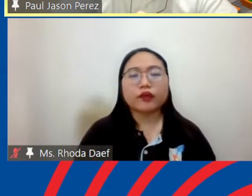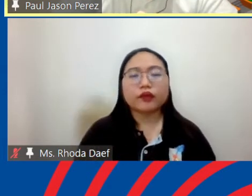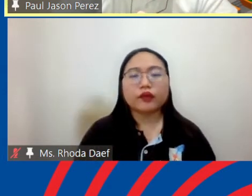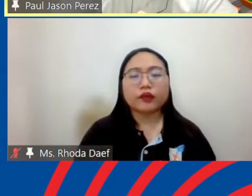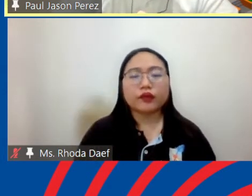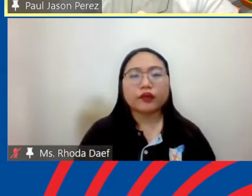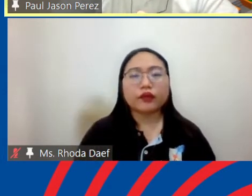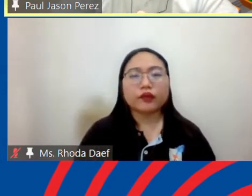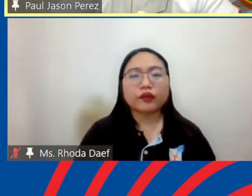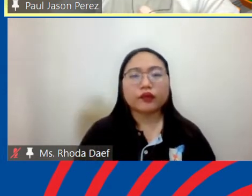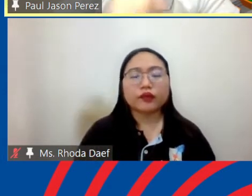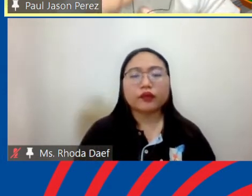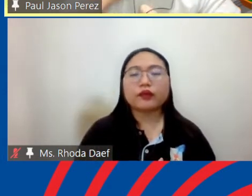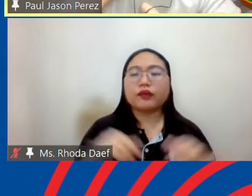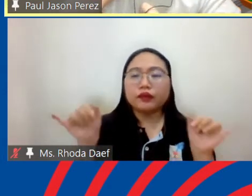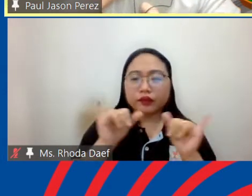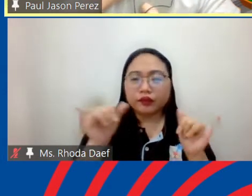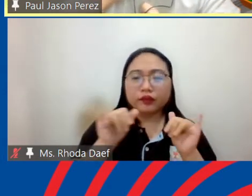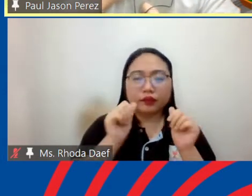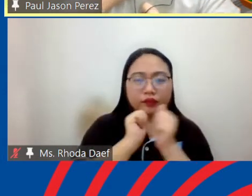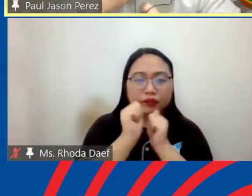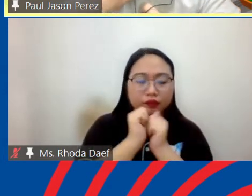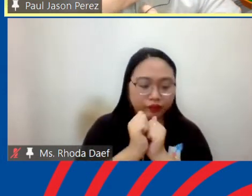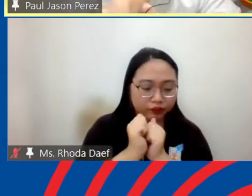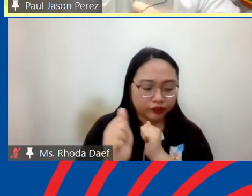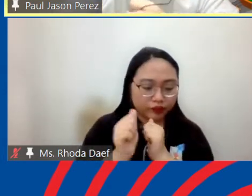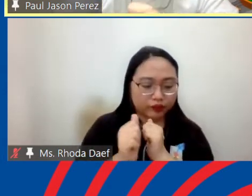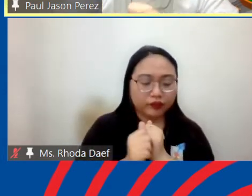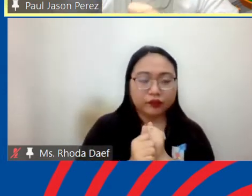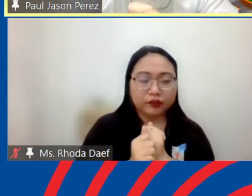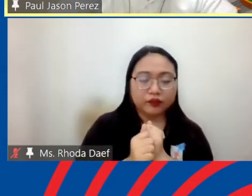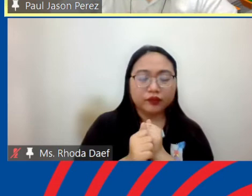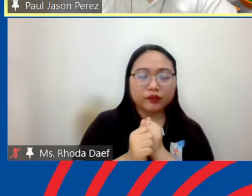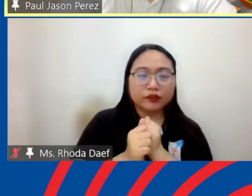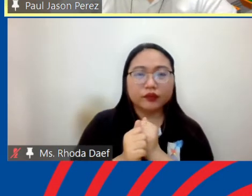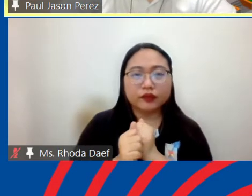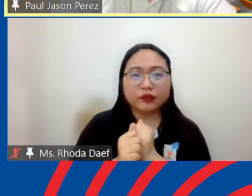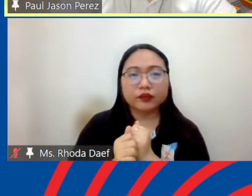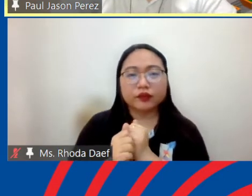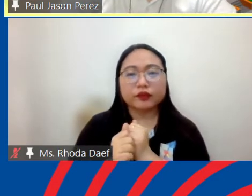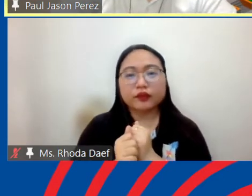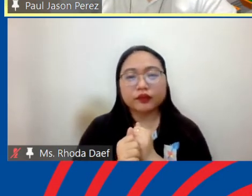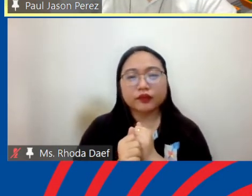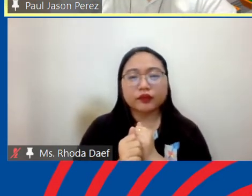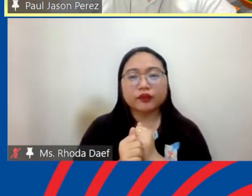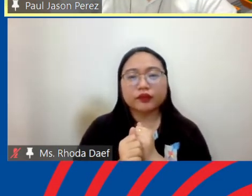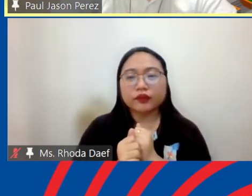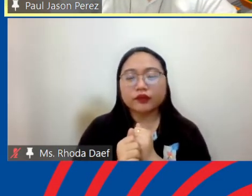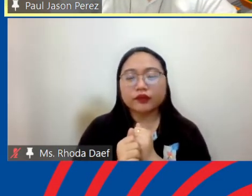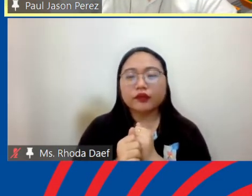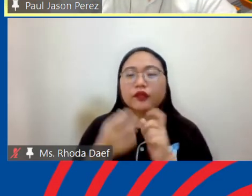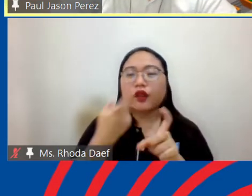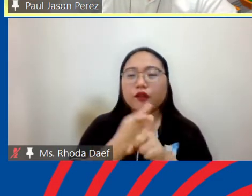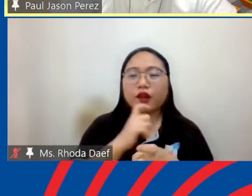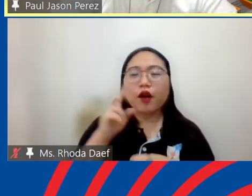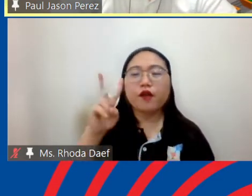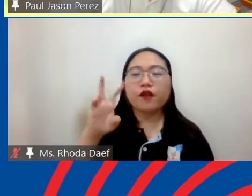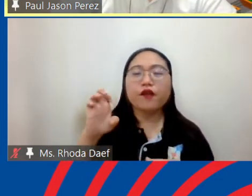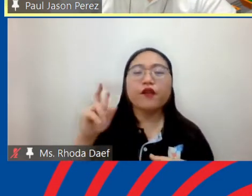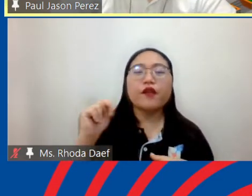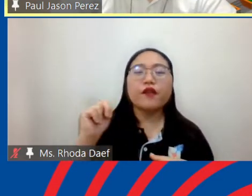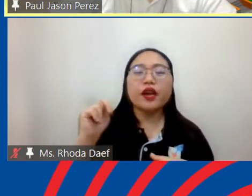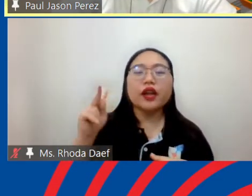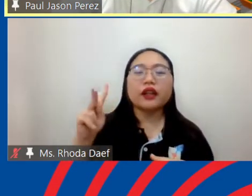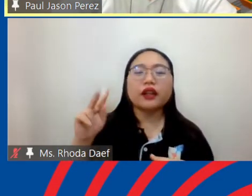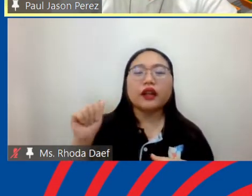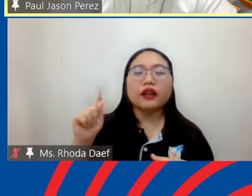similar definition, excuse me, is provided by Venkatamaran in